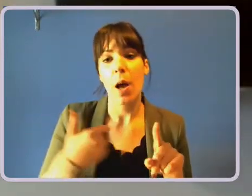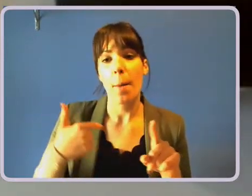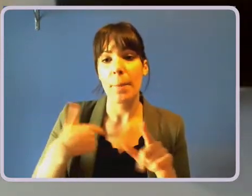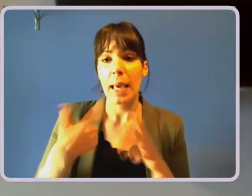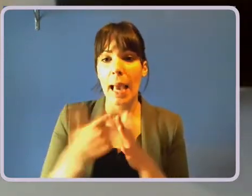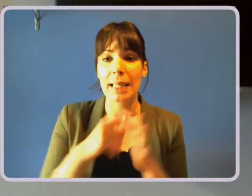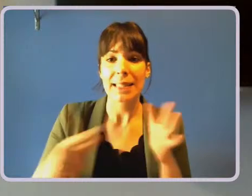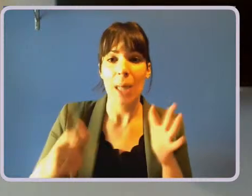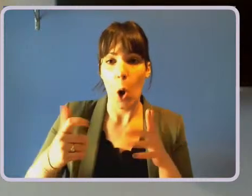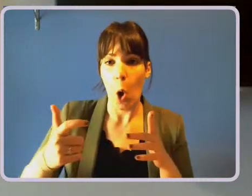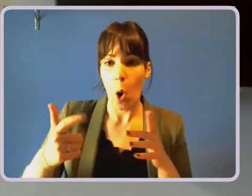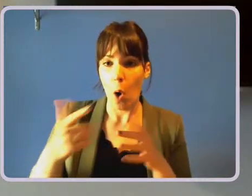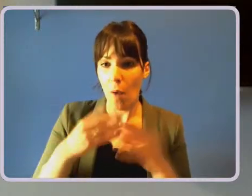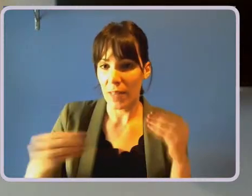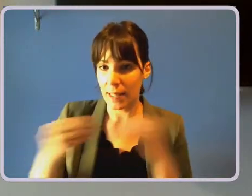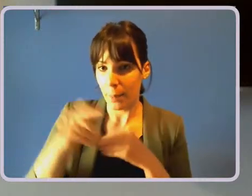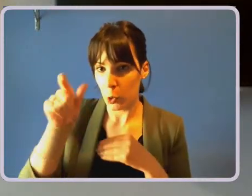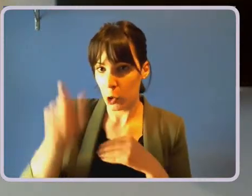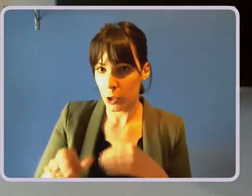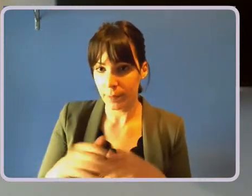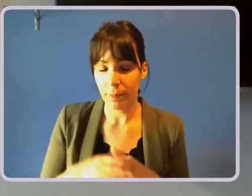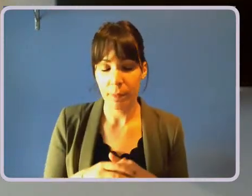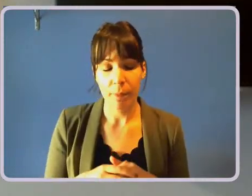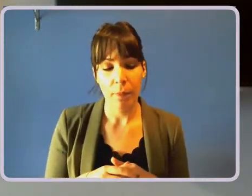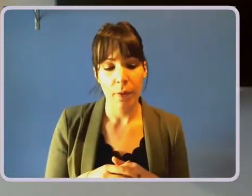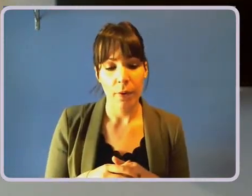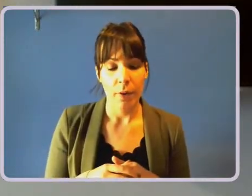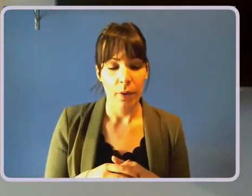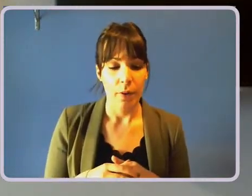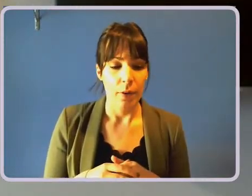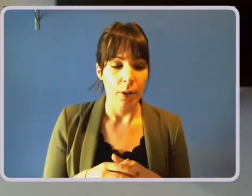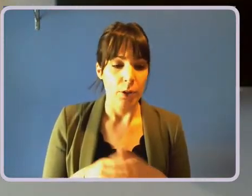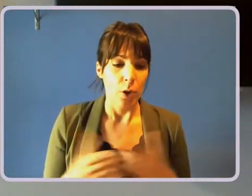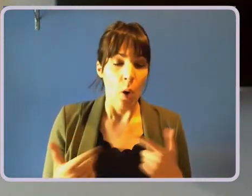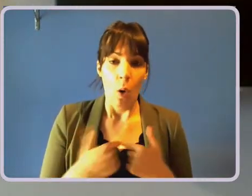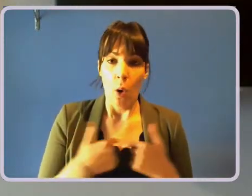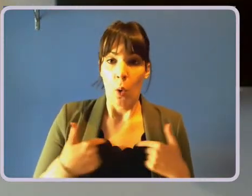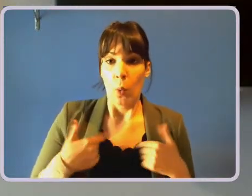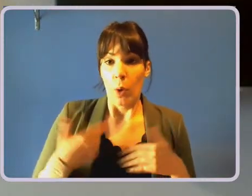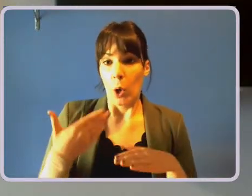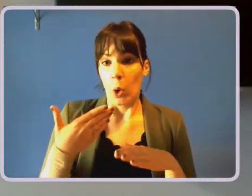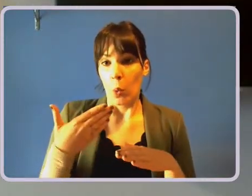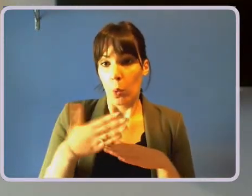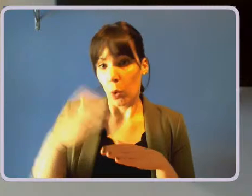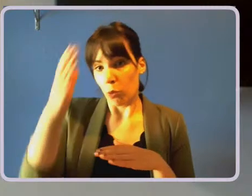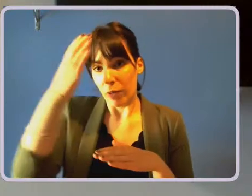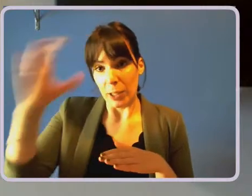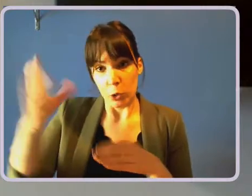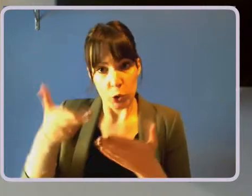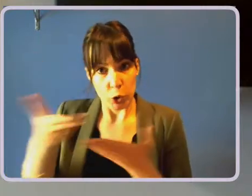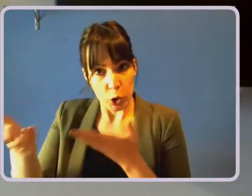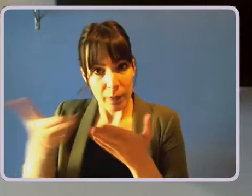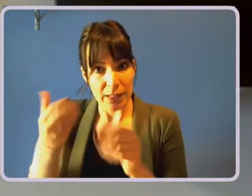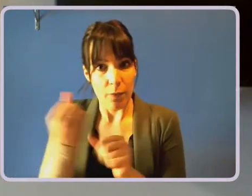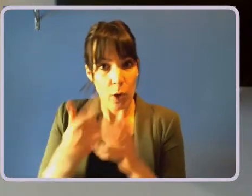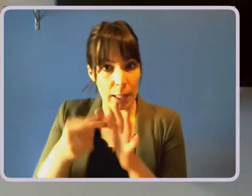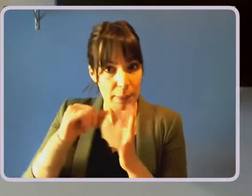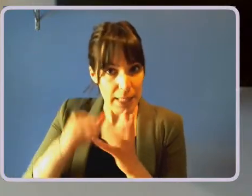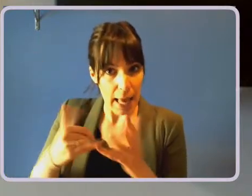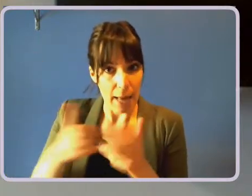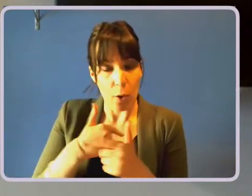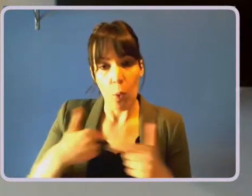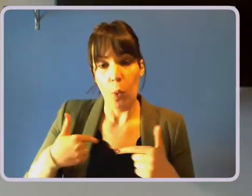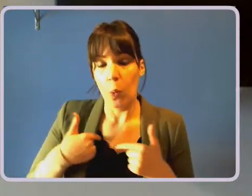Disability Advocacy. We're the regional service for Gippsland, and our mission is to advocate, promote and be responsive